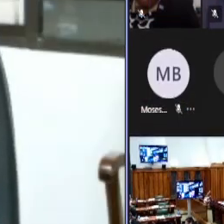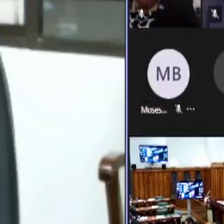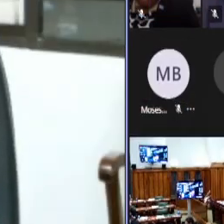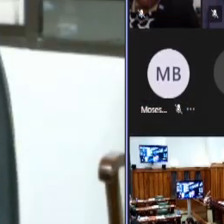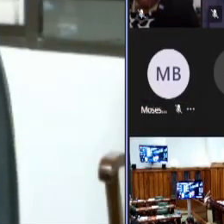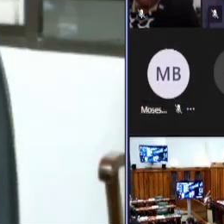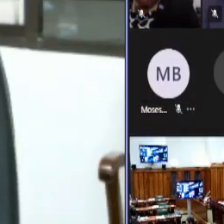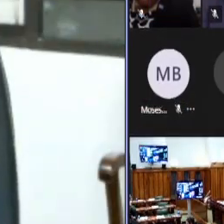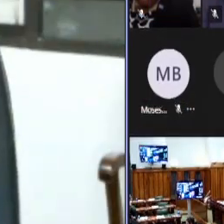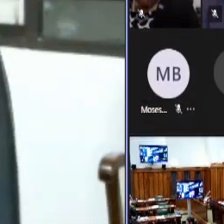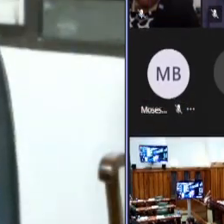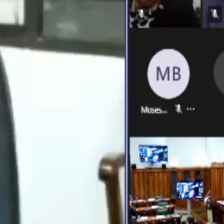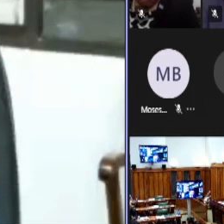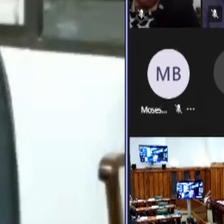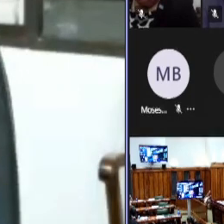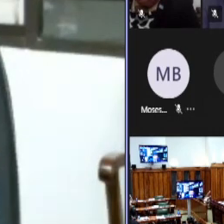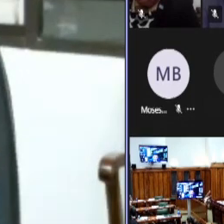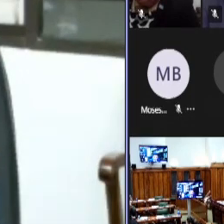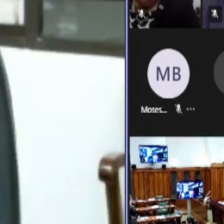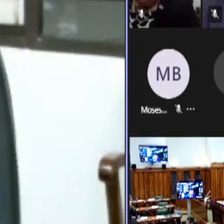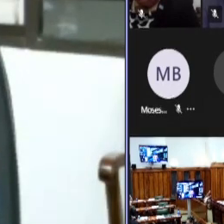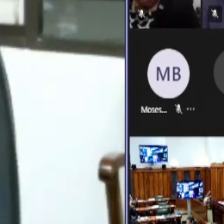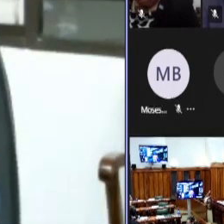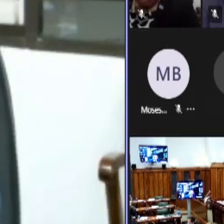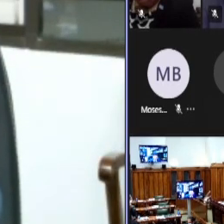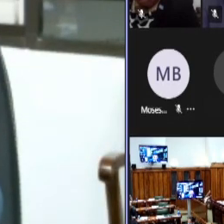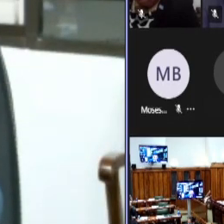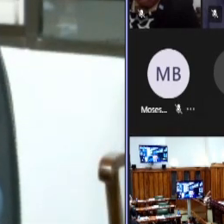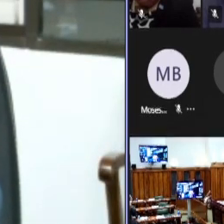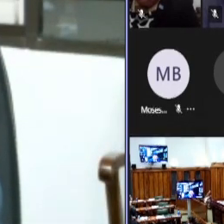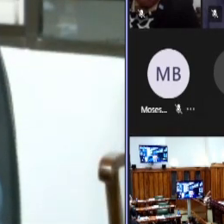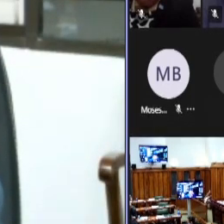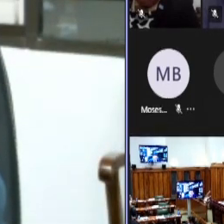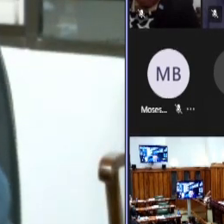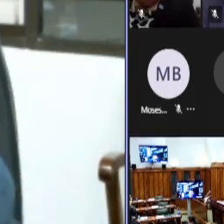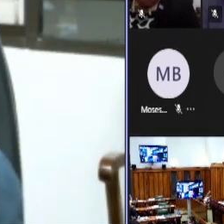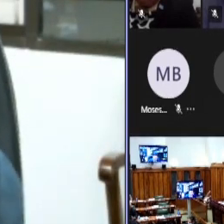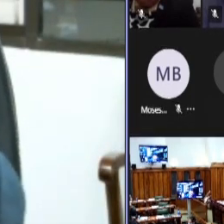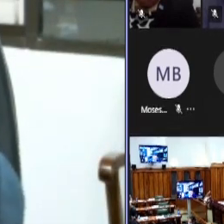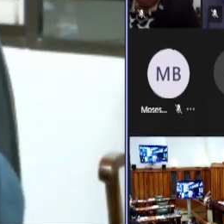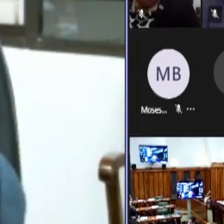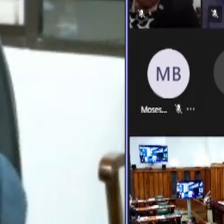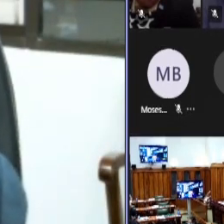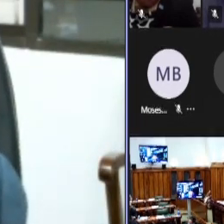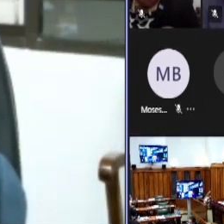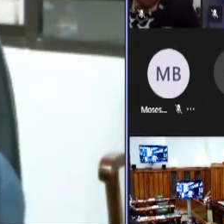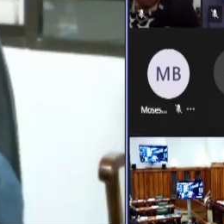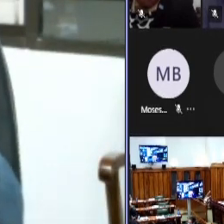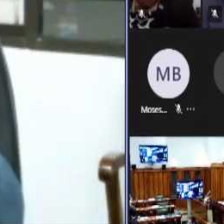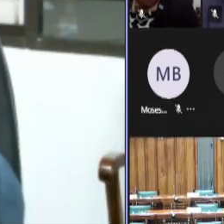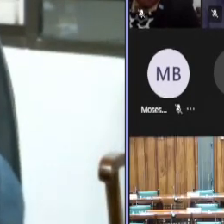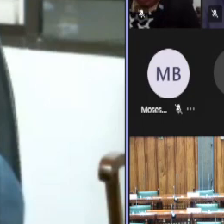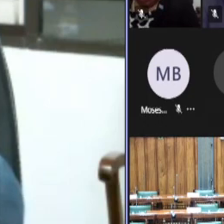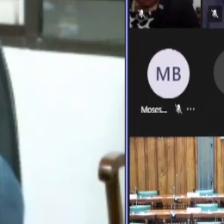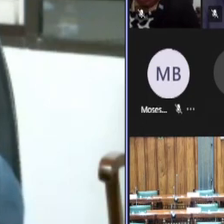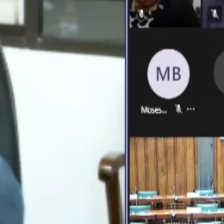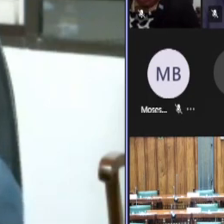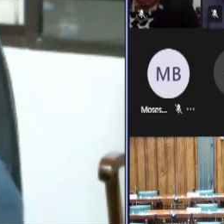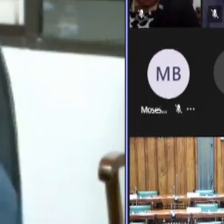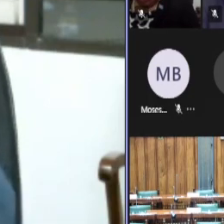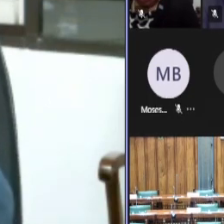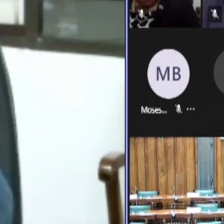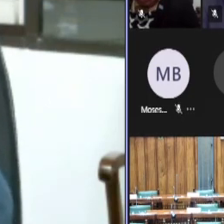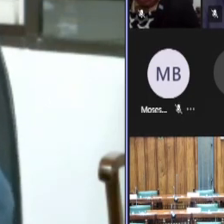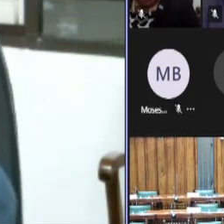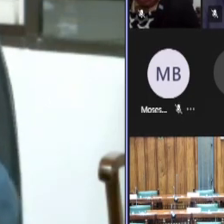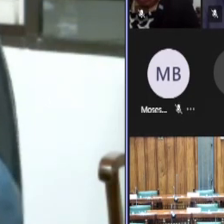Management Act Amendment Bill. Mr. Speaker, sir, just very briefly, though, before I do talk about that, Honourable Gary